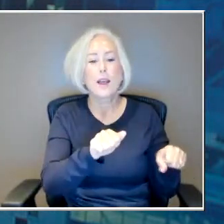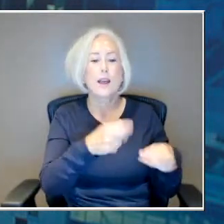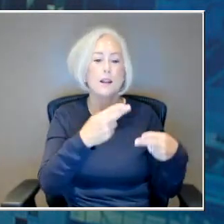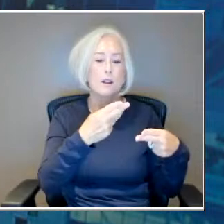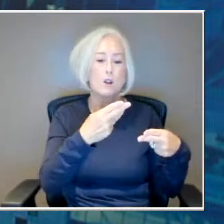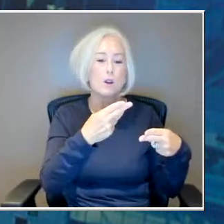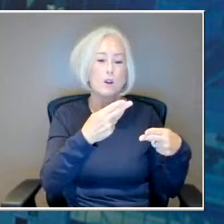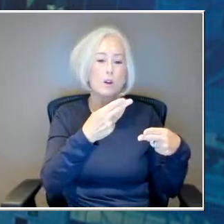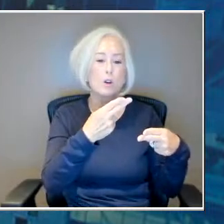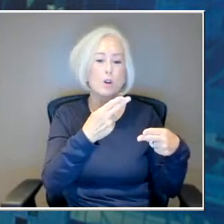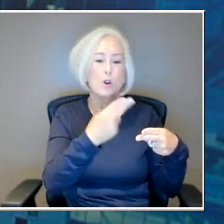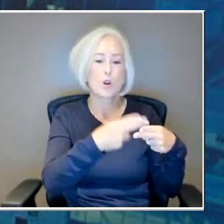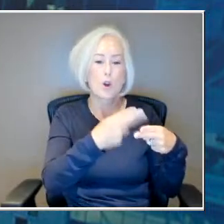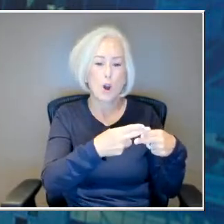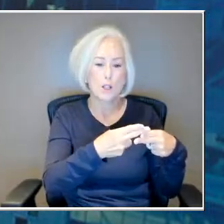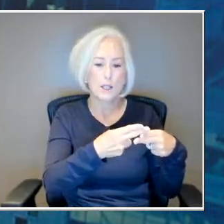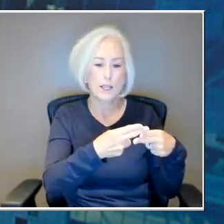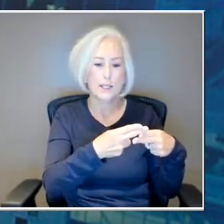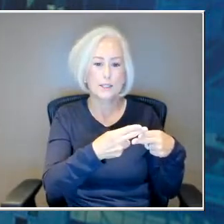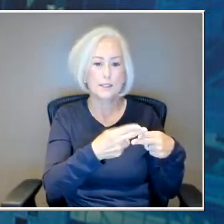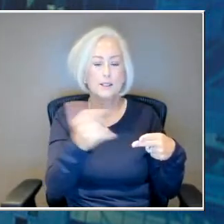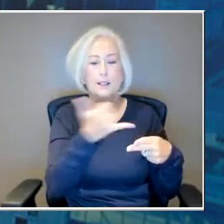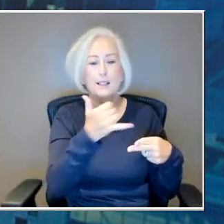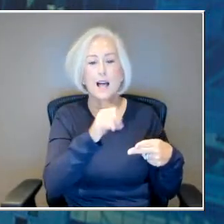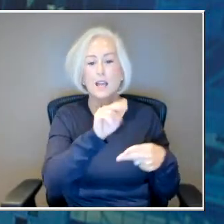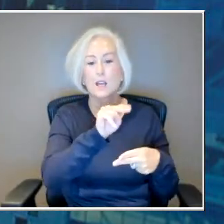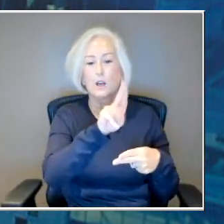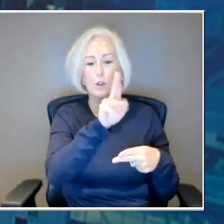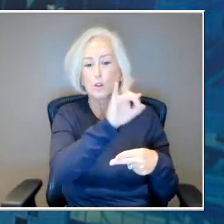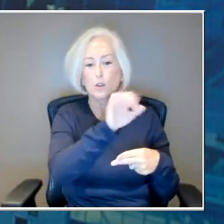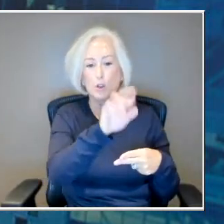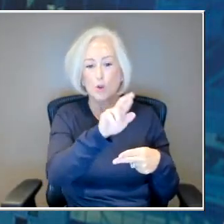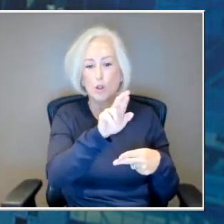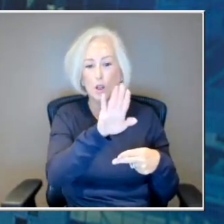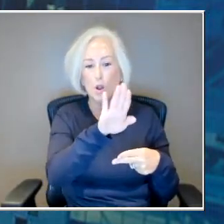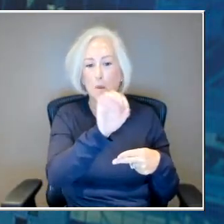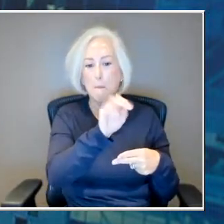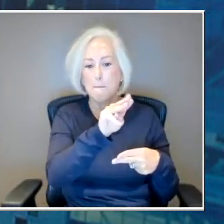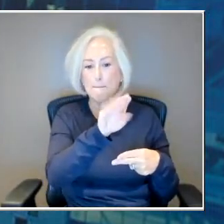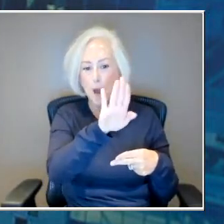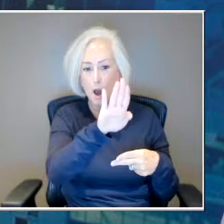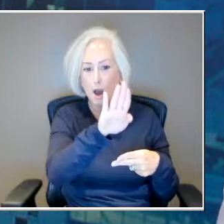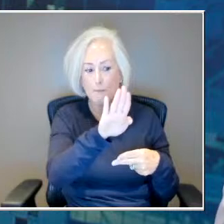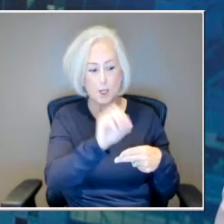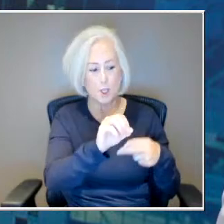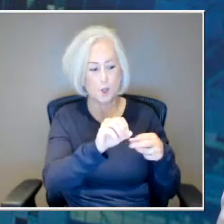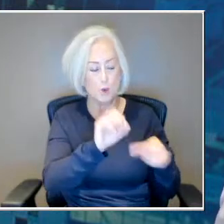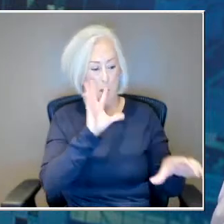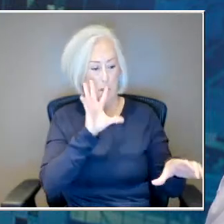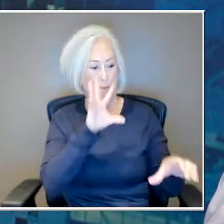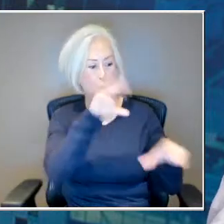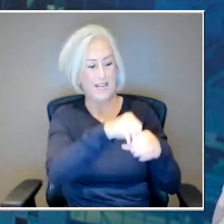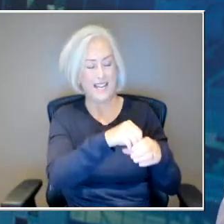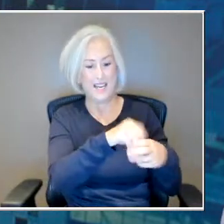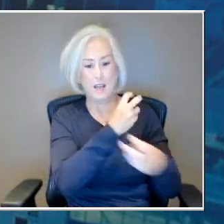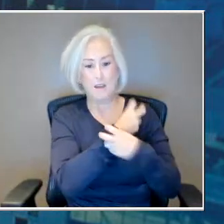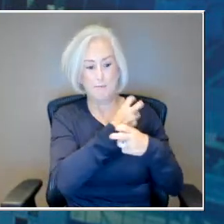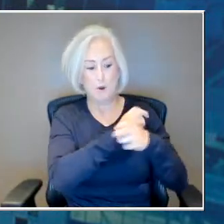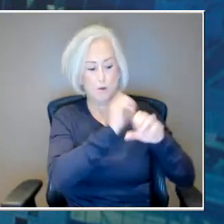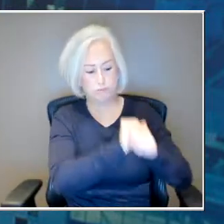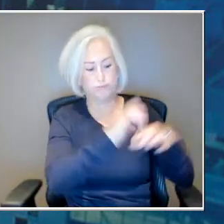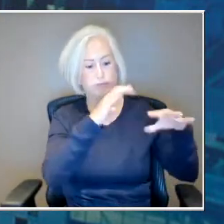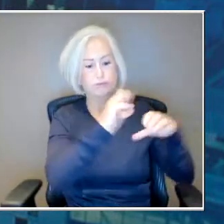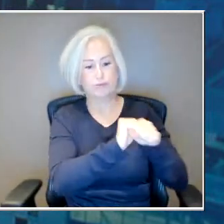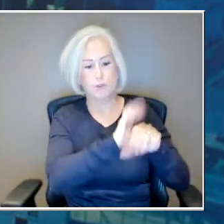really describe it to patients like a nuclear bomb. You throw it to the bone marrow, you kill every myeloma cell there. The transplant here is that we take your stem